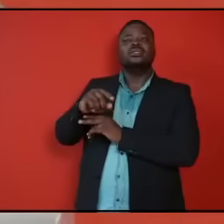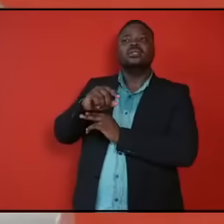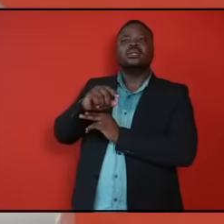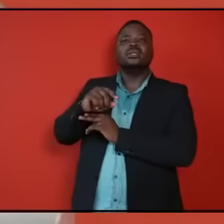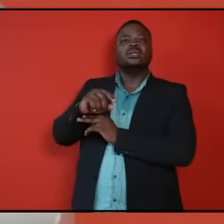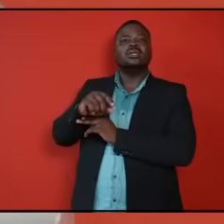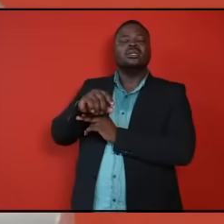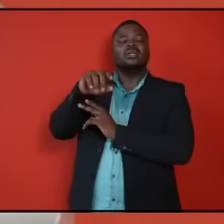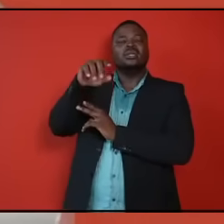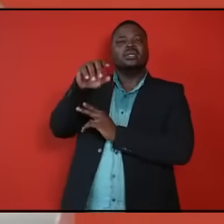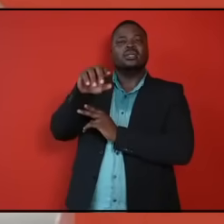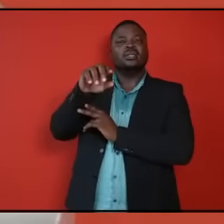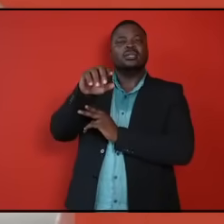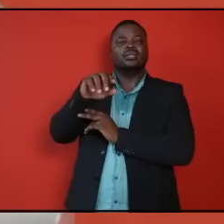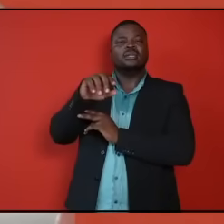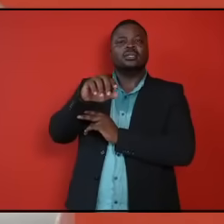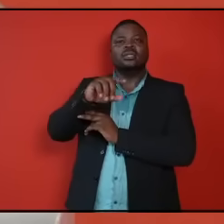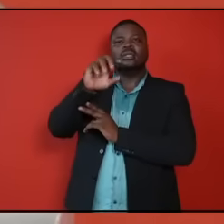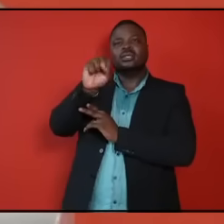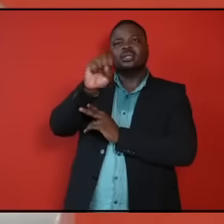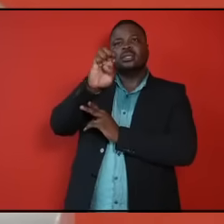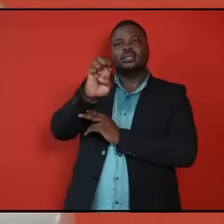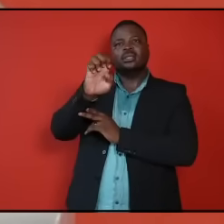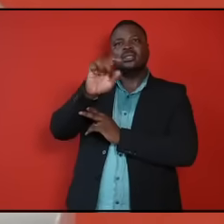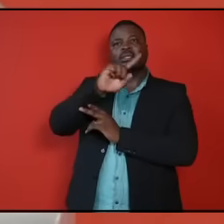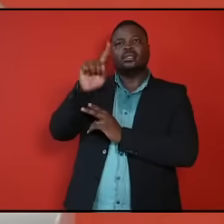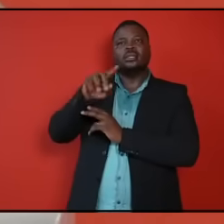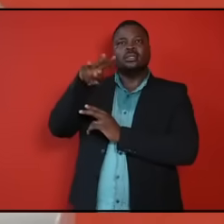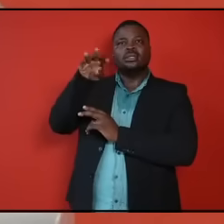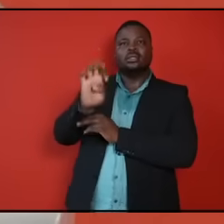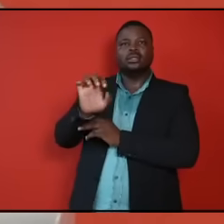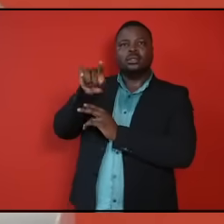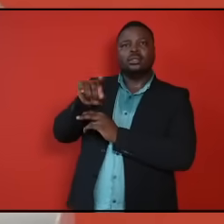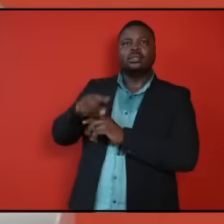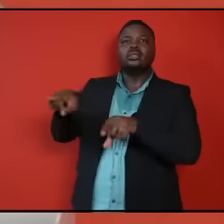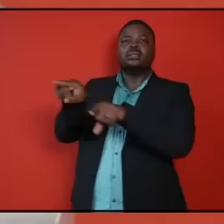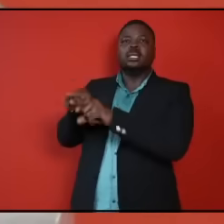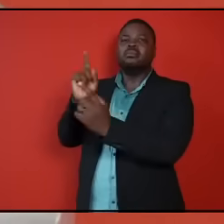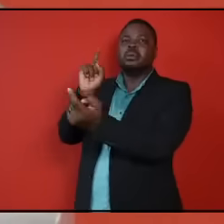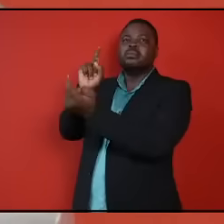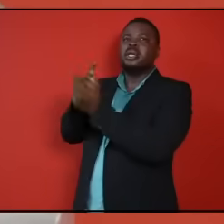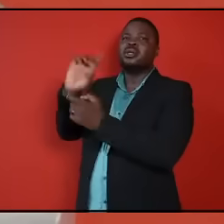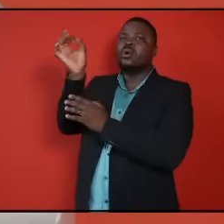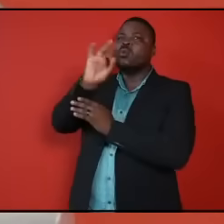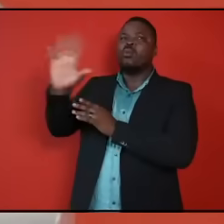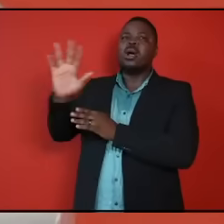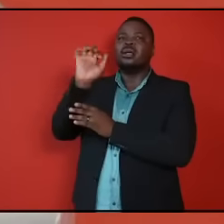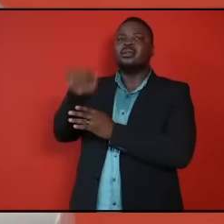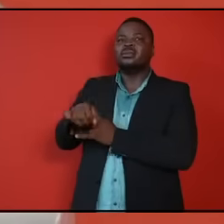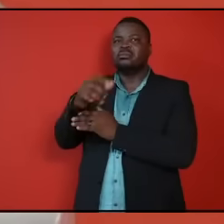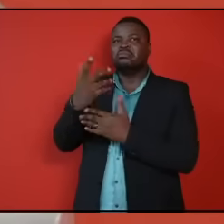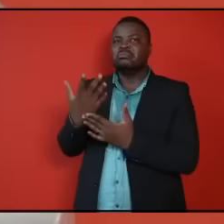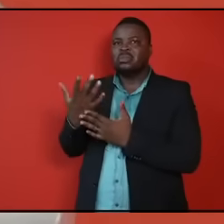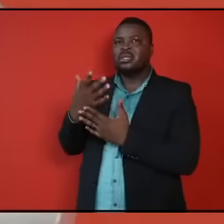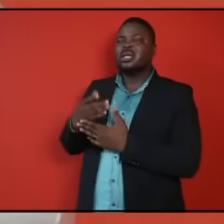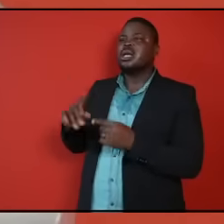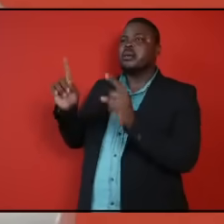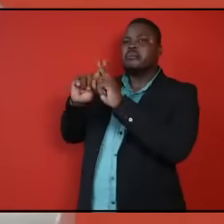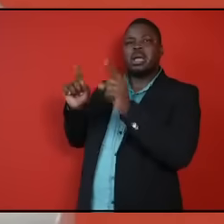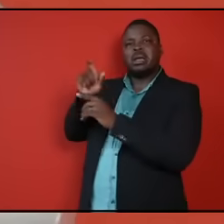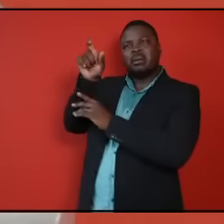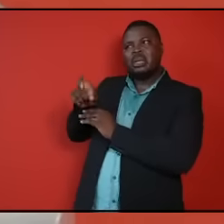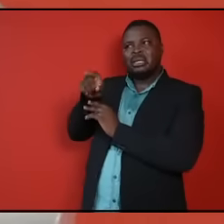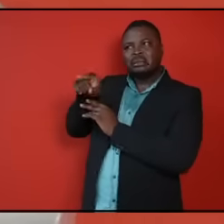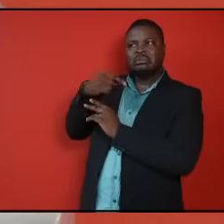looked like that, but I knew the name. So I was meeting Jongezizwe. He looks different. I was like, what's wrong with this guy? But he's a human